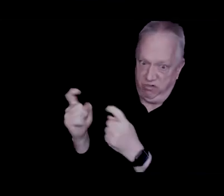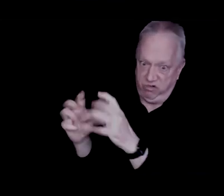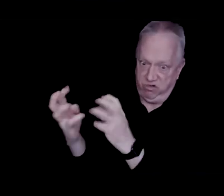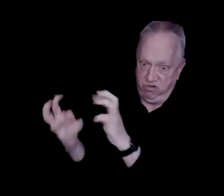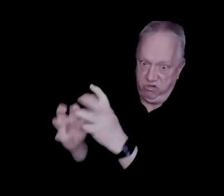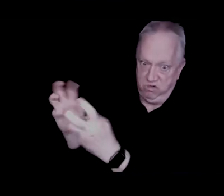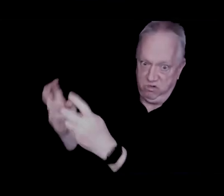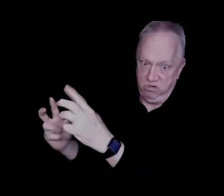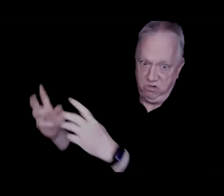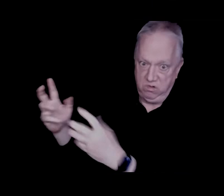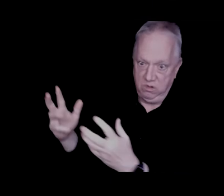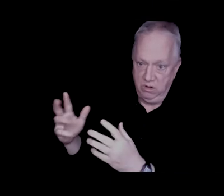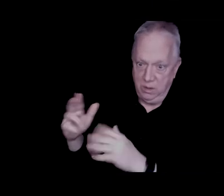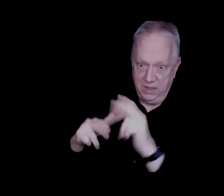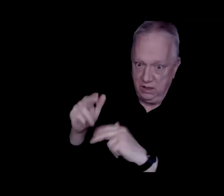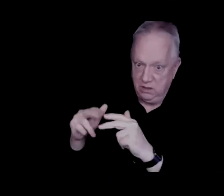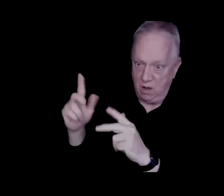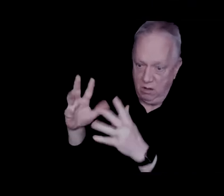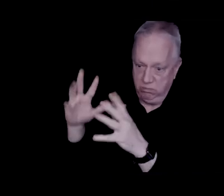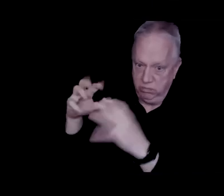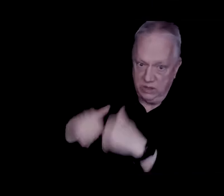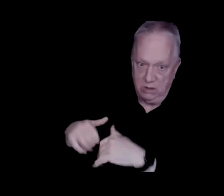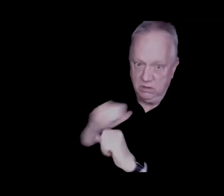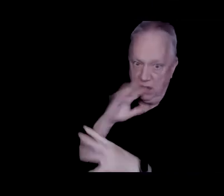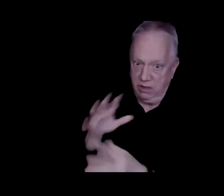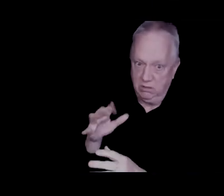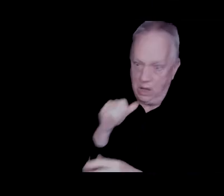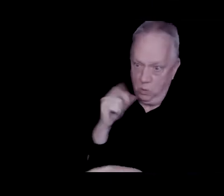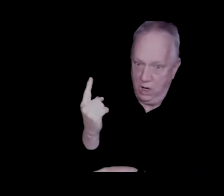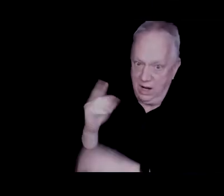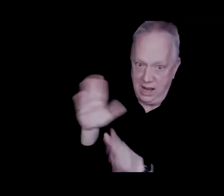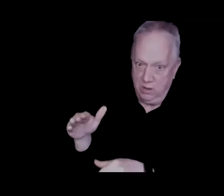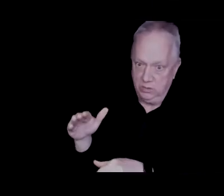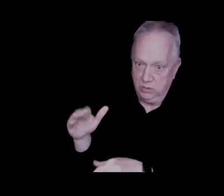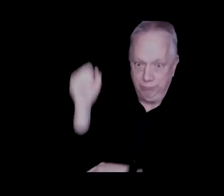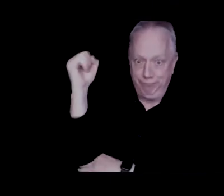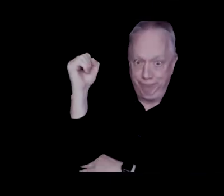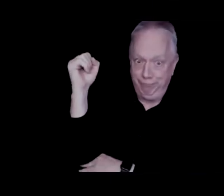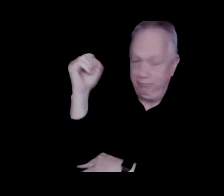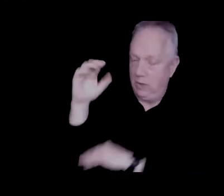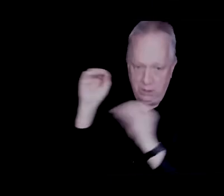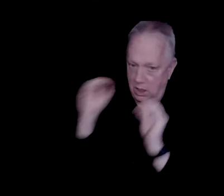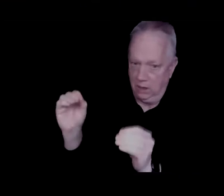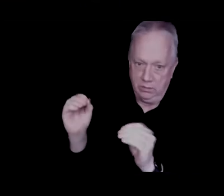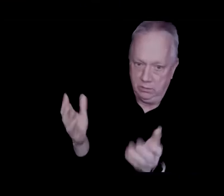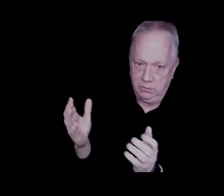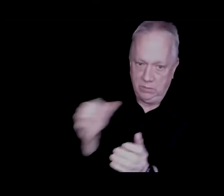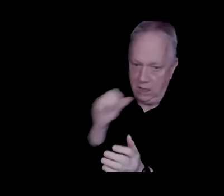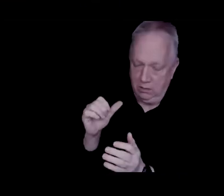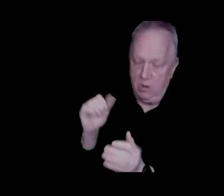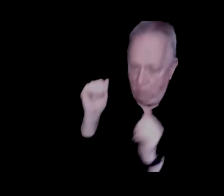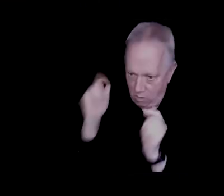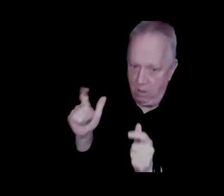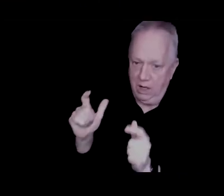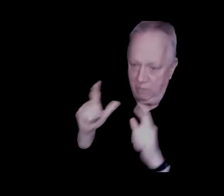around, it's all breakdown. There is no one house which not have any impact